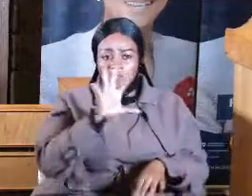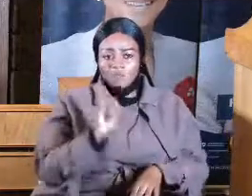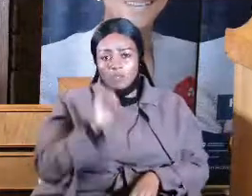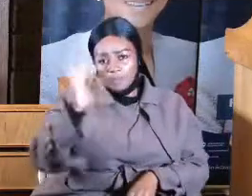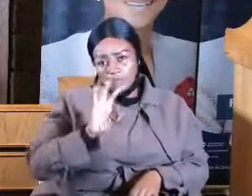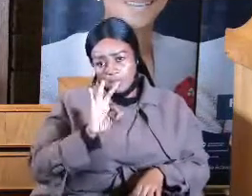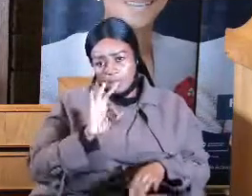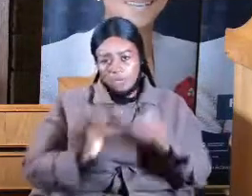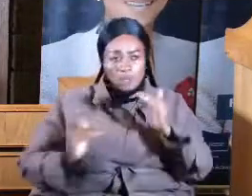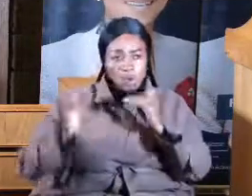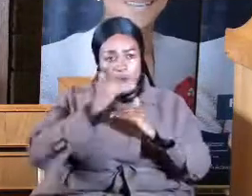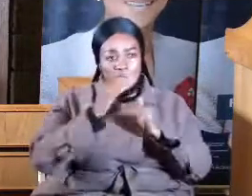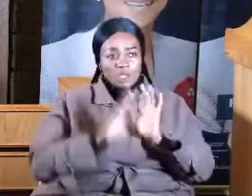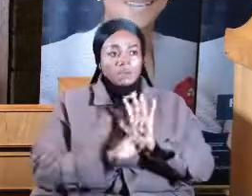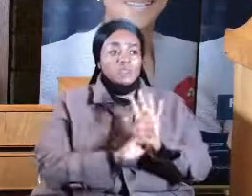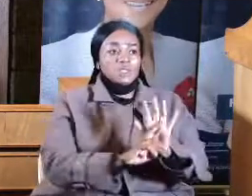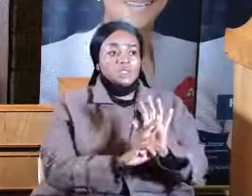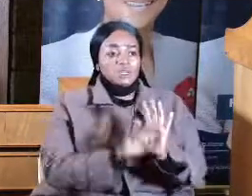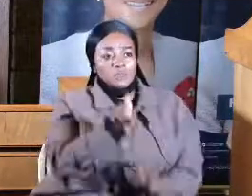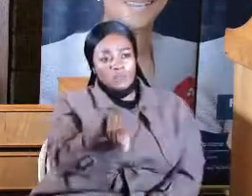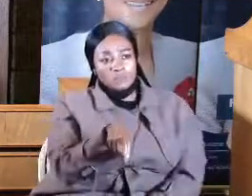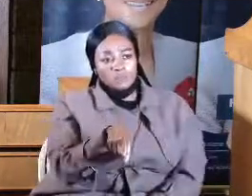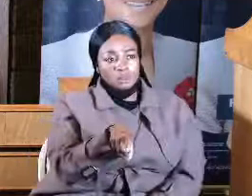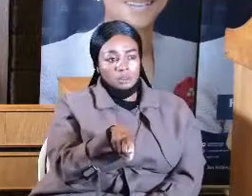50% representation.